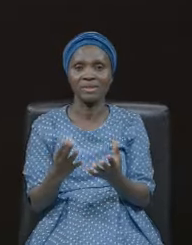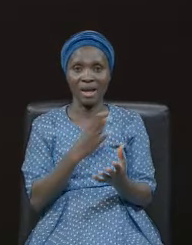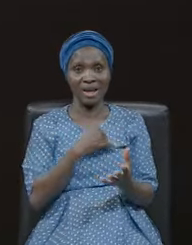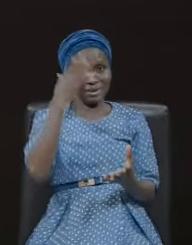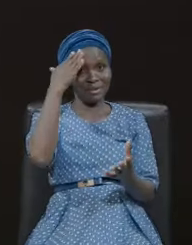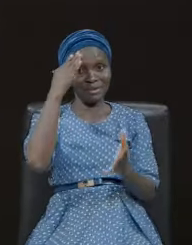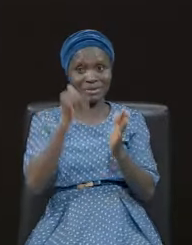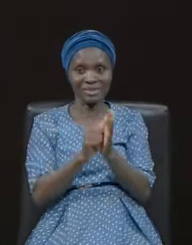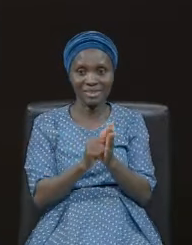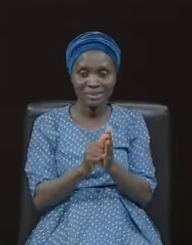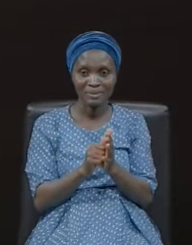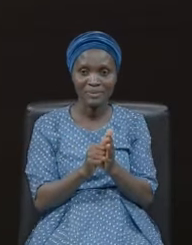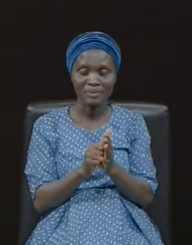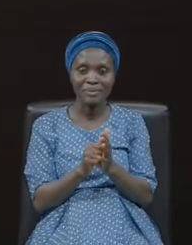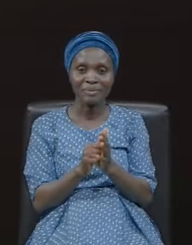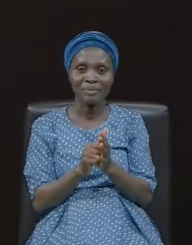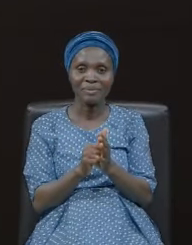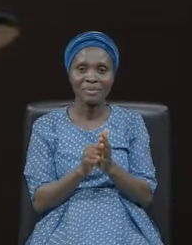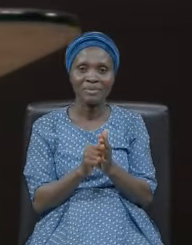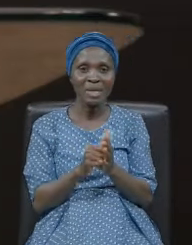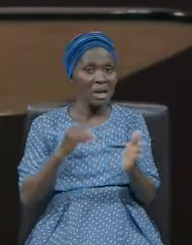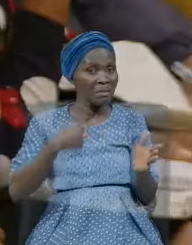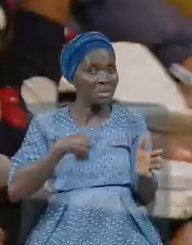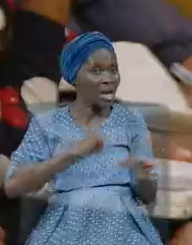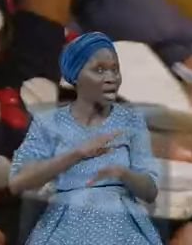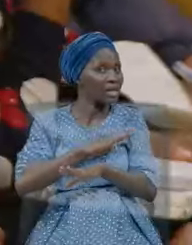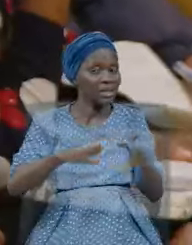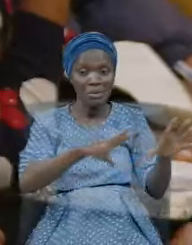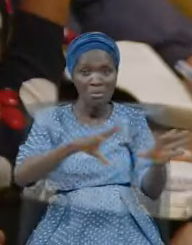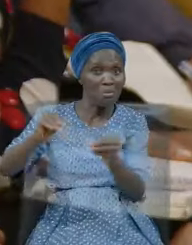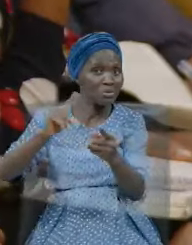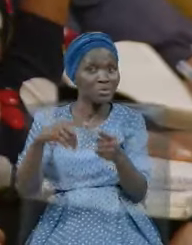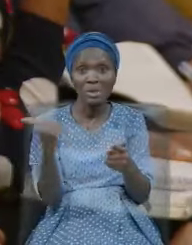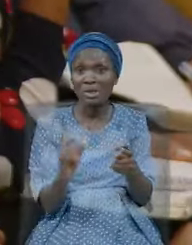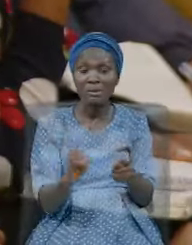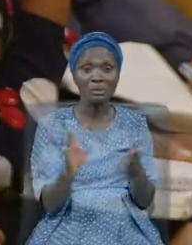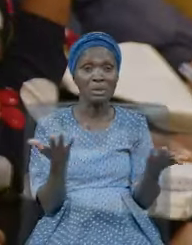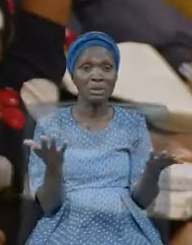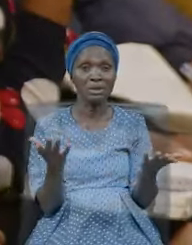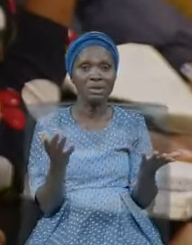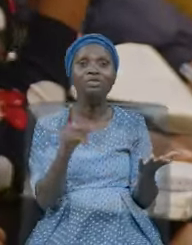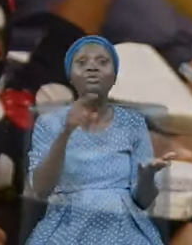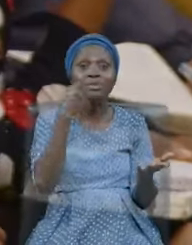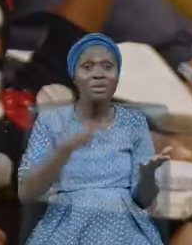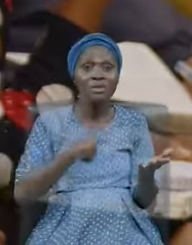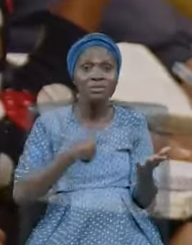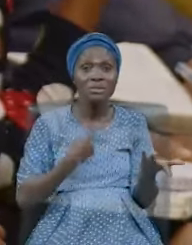I didn't relocate anywhere. Now tell me, did I relocate?